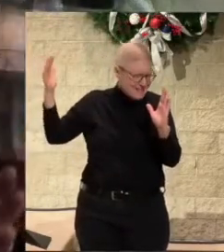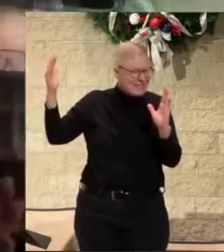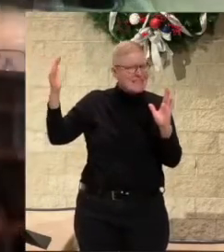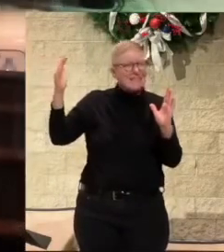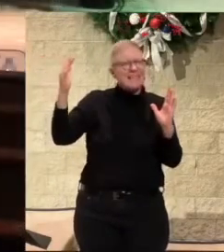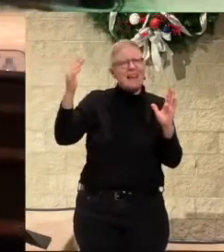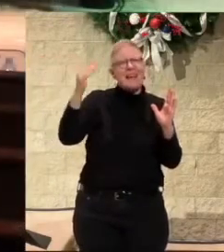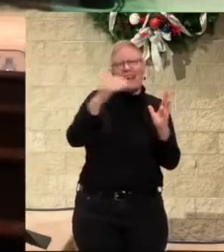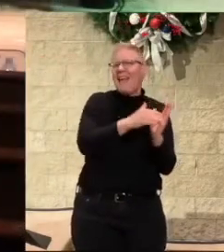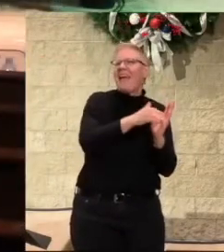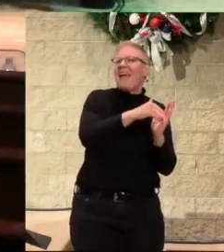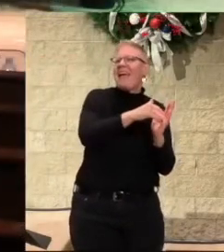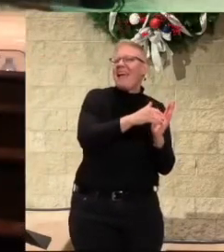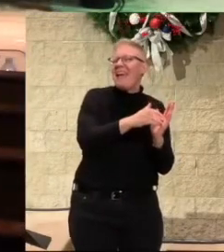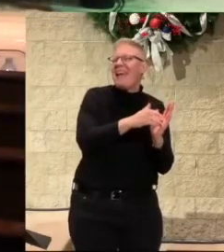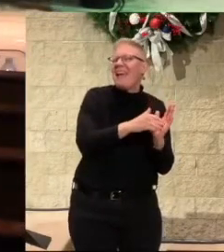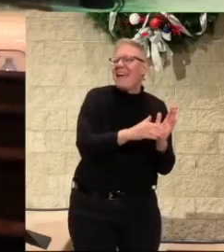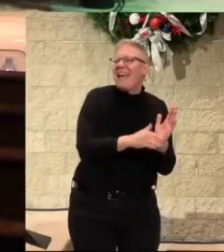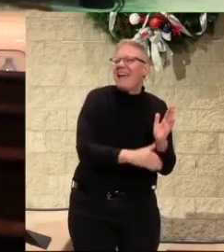once